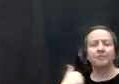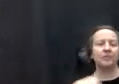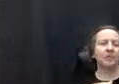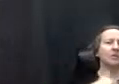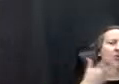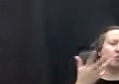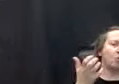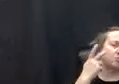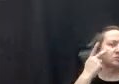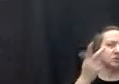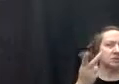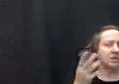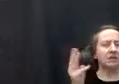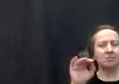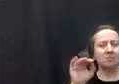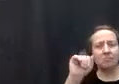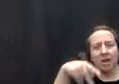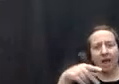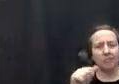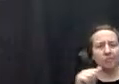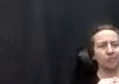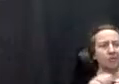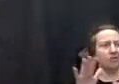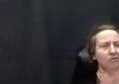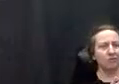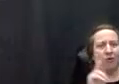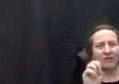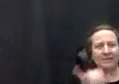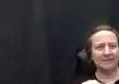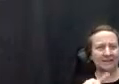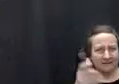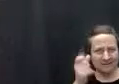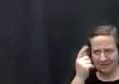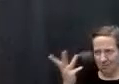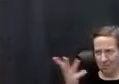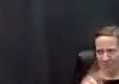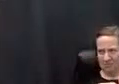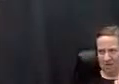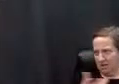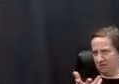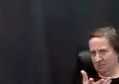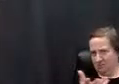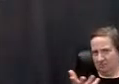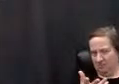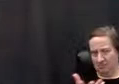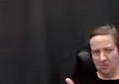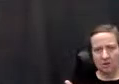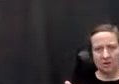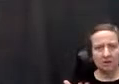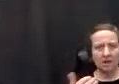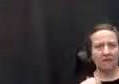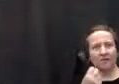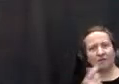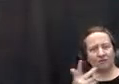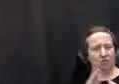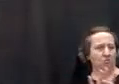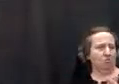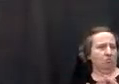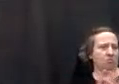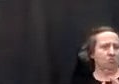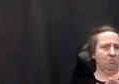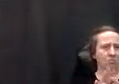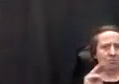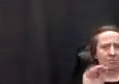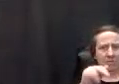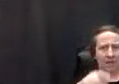the maps with full keys so we can understand what they're trying to tell us. There's a few ambiguities in the way the